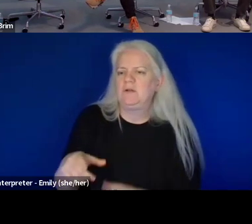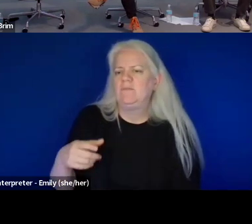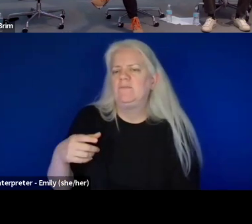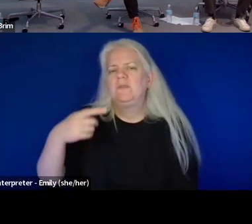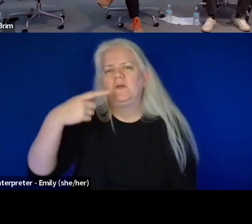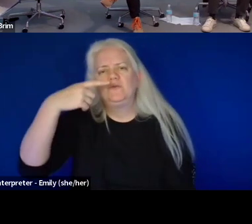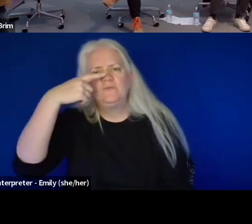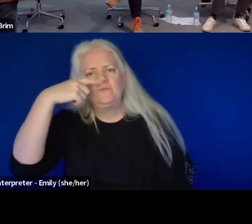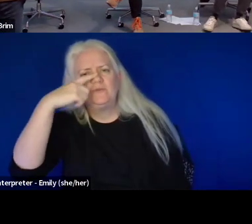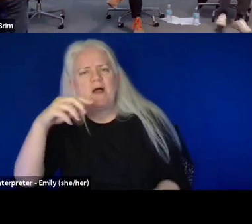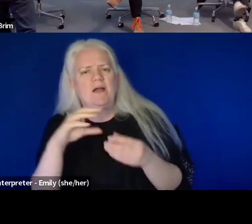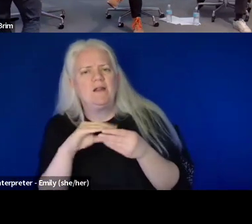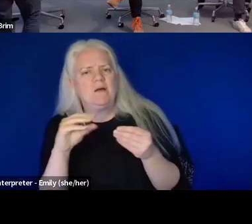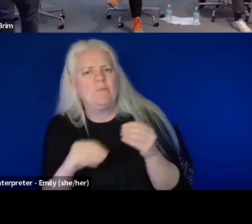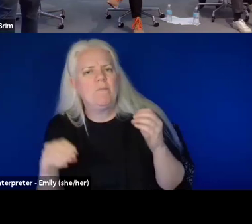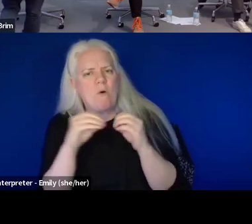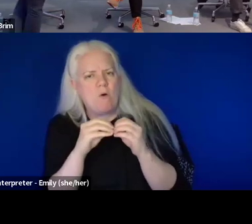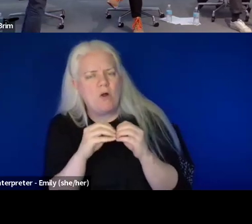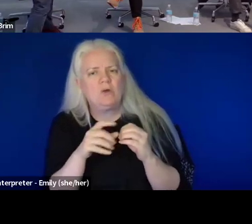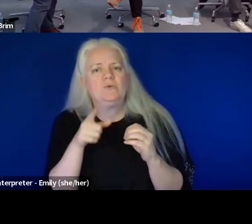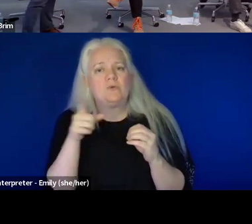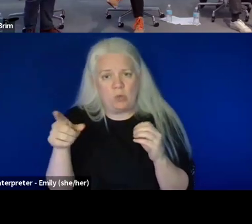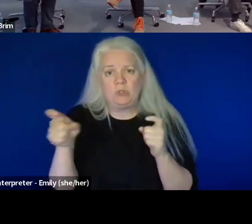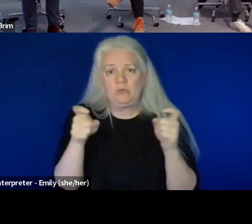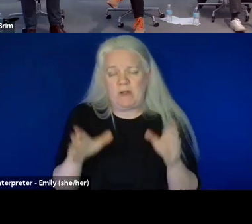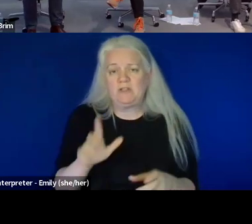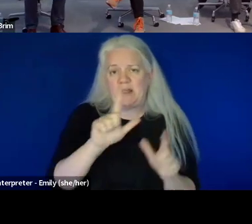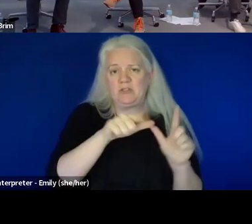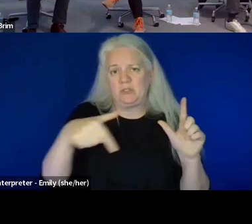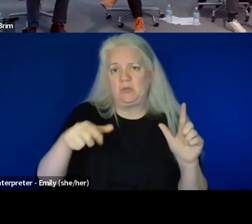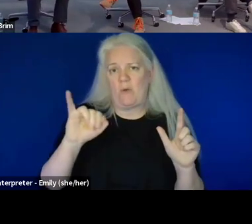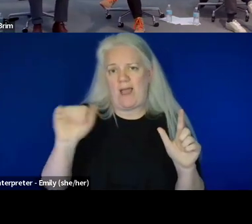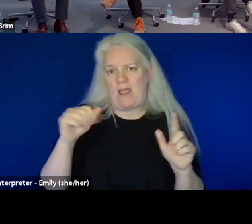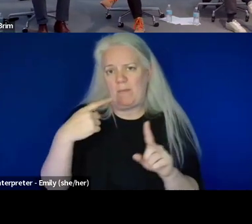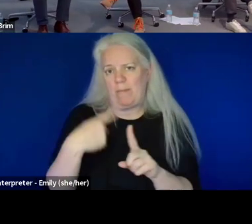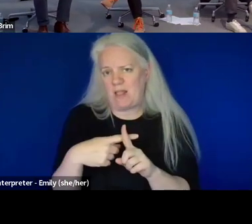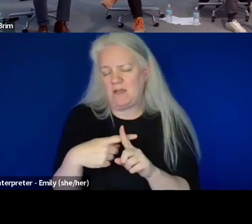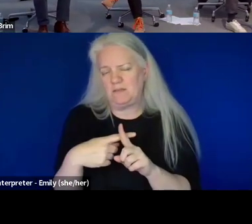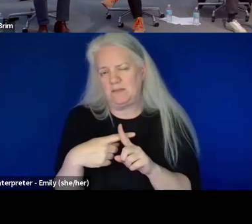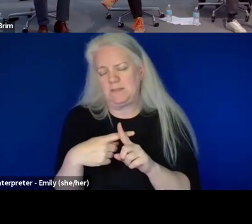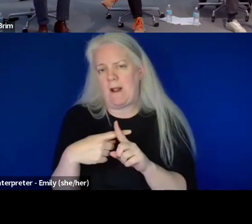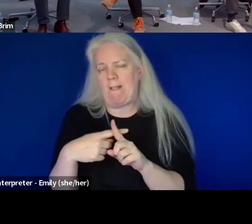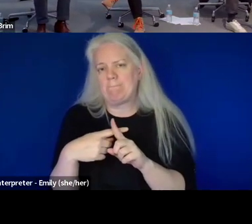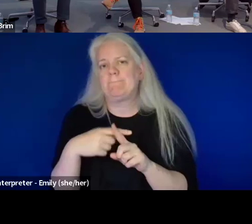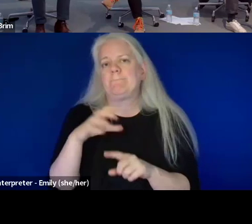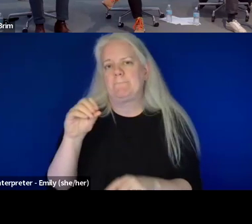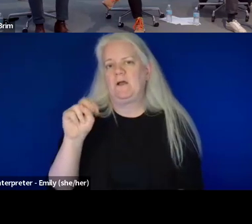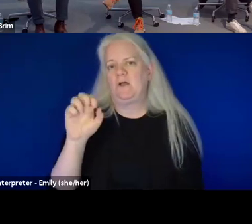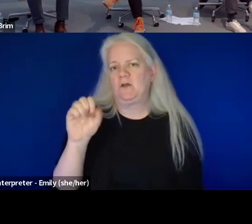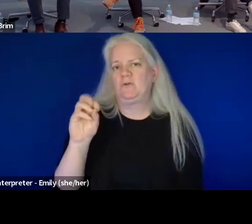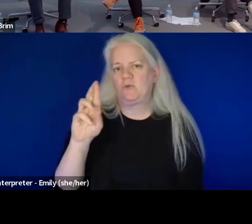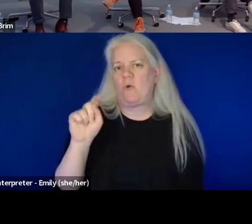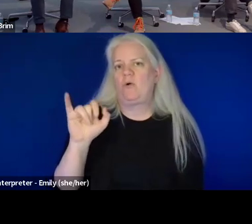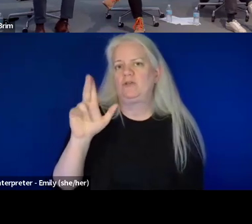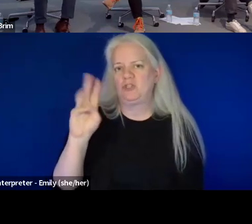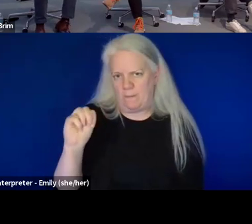more? So you direct the LGBTQI plus A+ consortium,